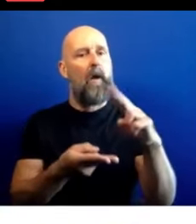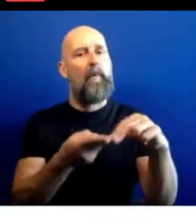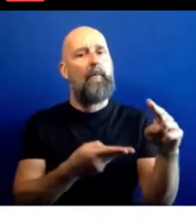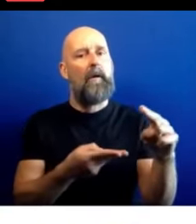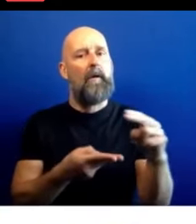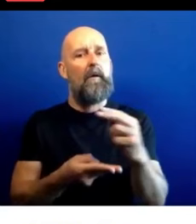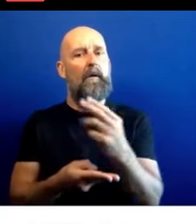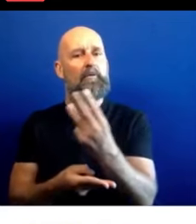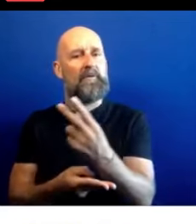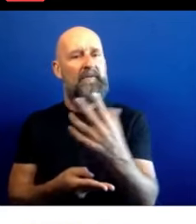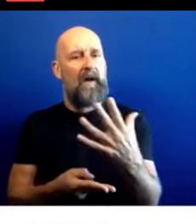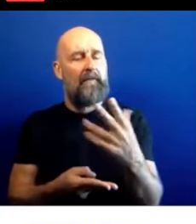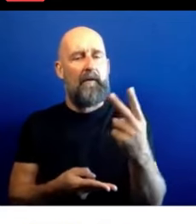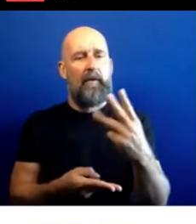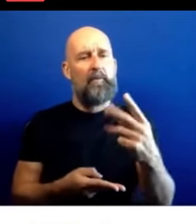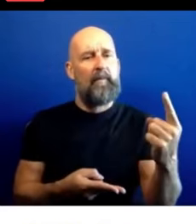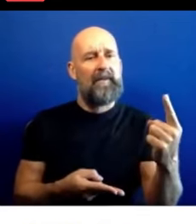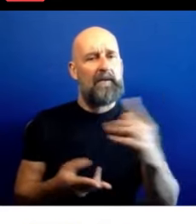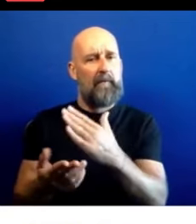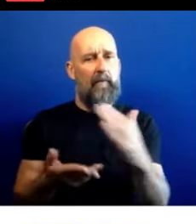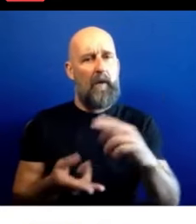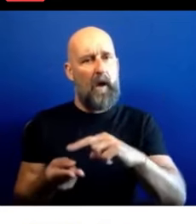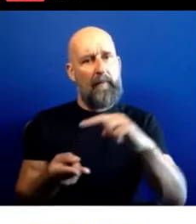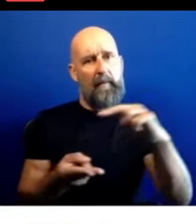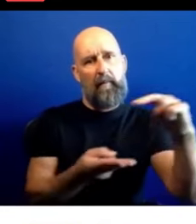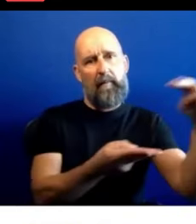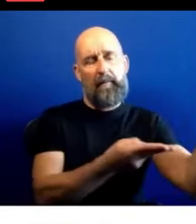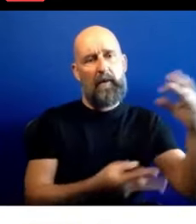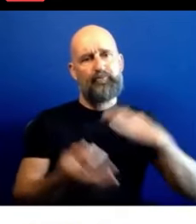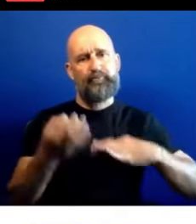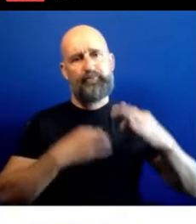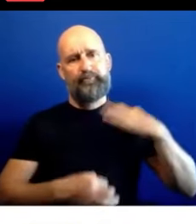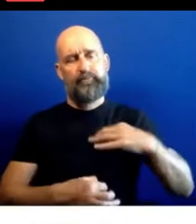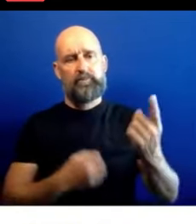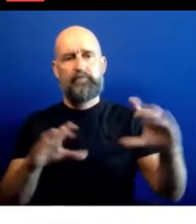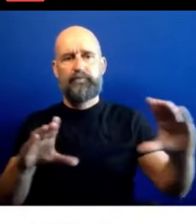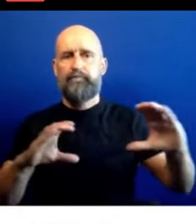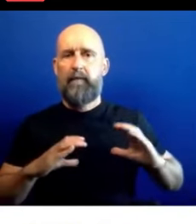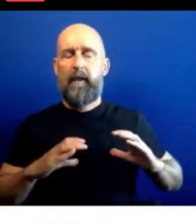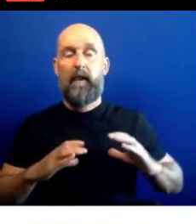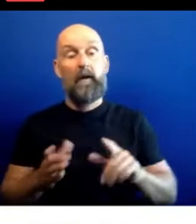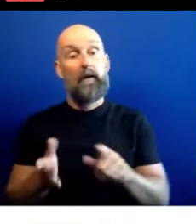31.5% from 2021, respectively. Writers just want a fair